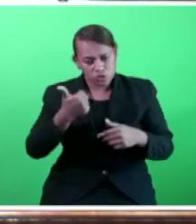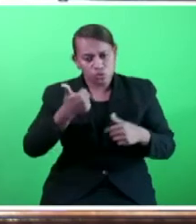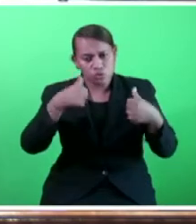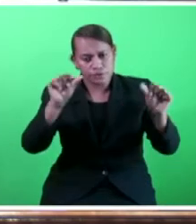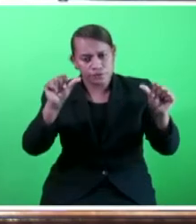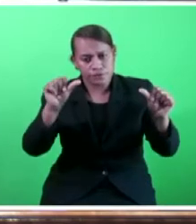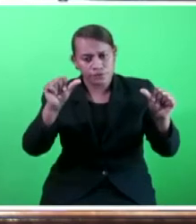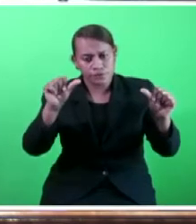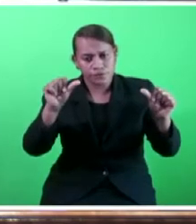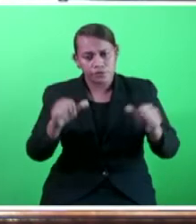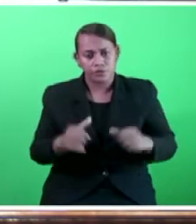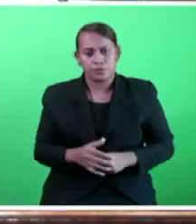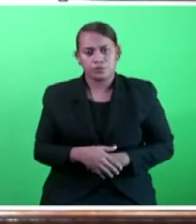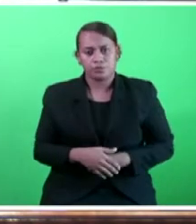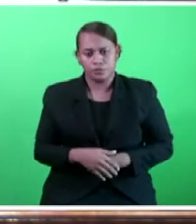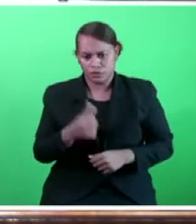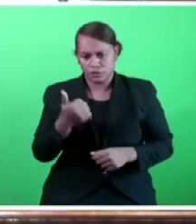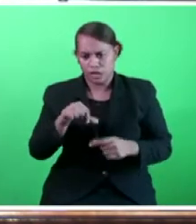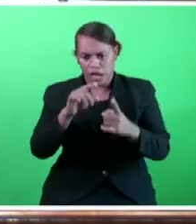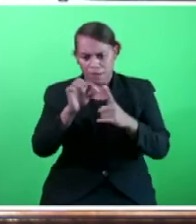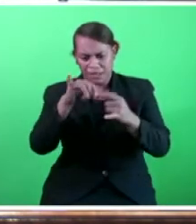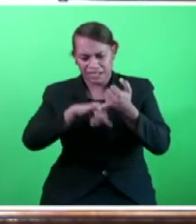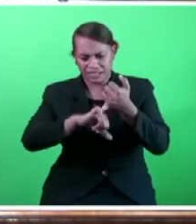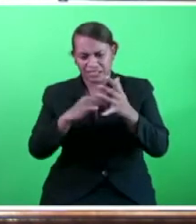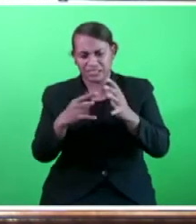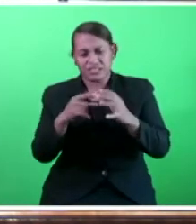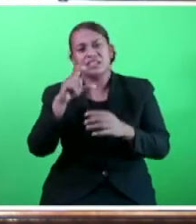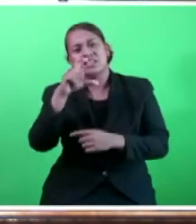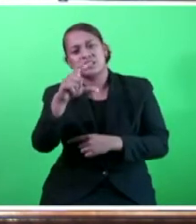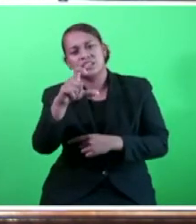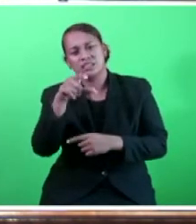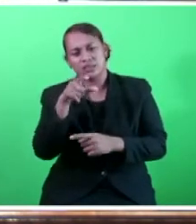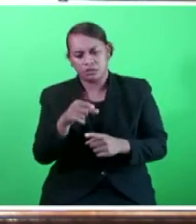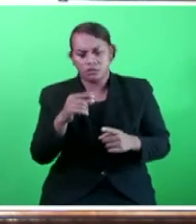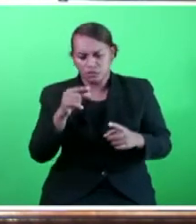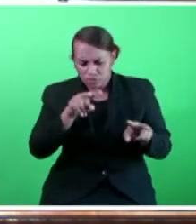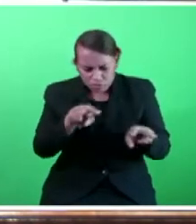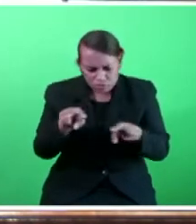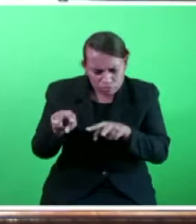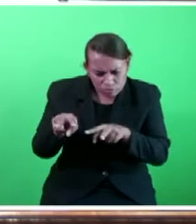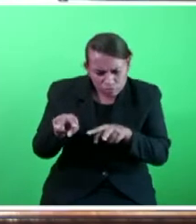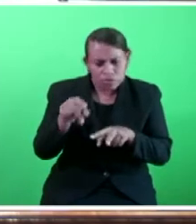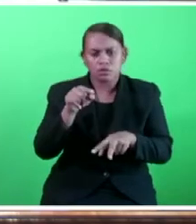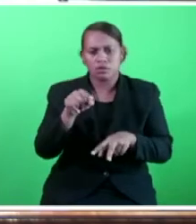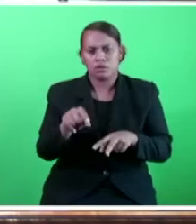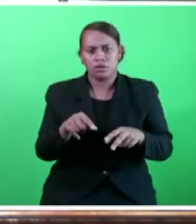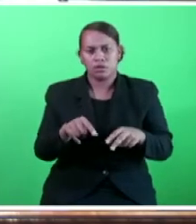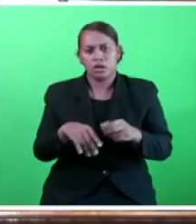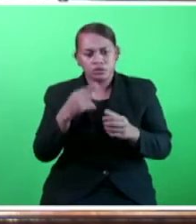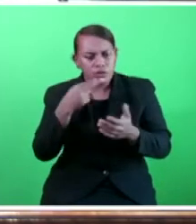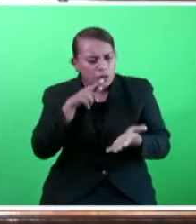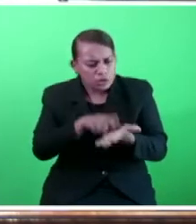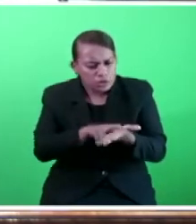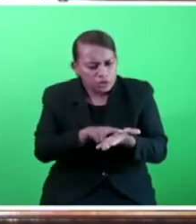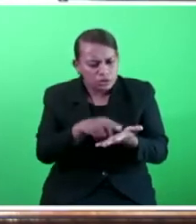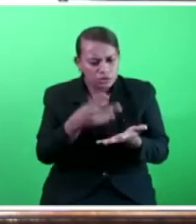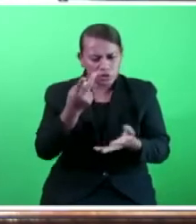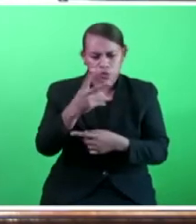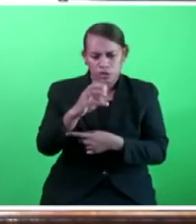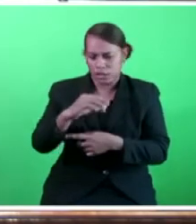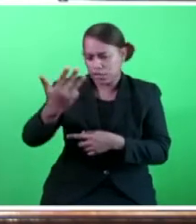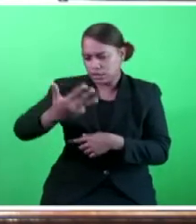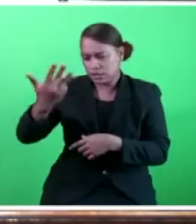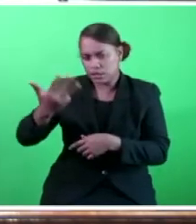PSC considered the baseline report from 2015 regarding recruitment selection in the Fijian civil service and